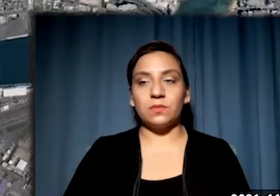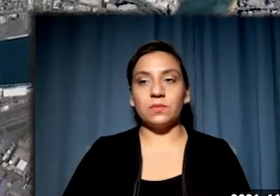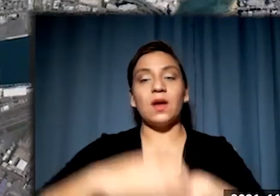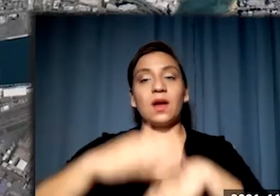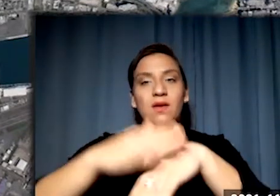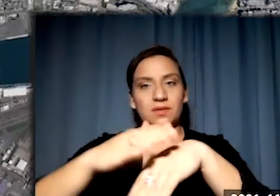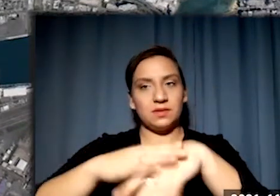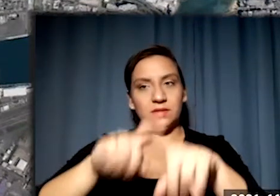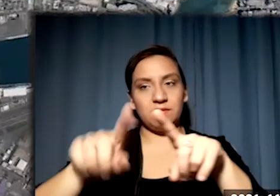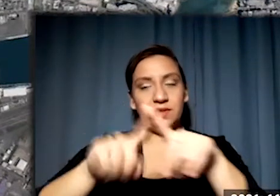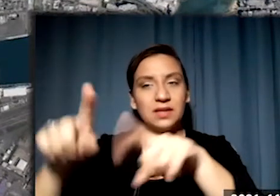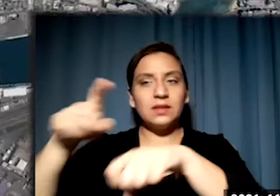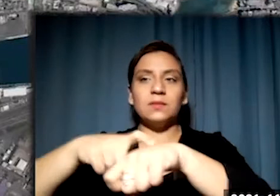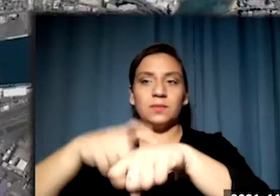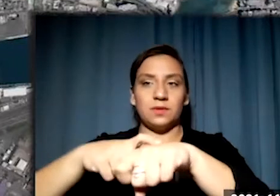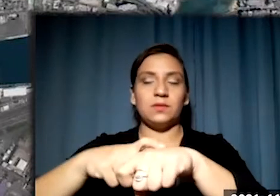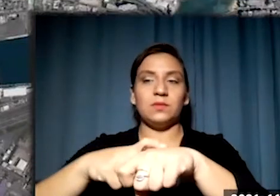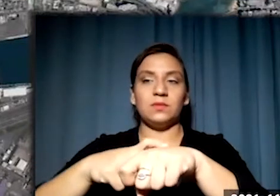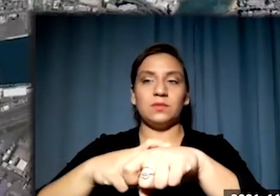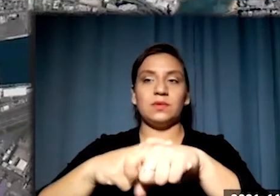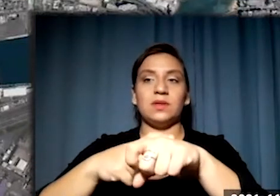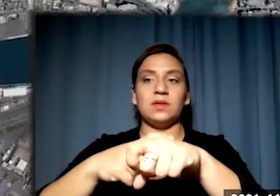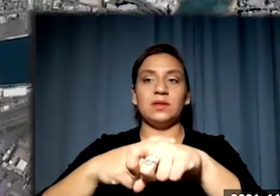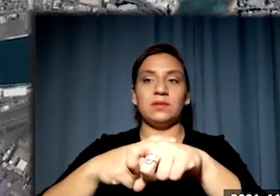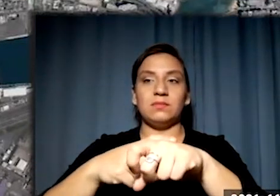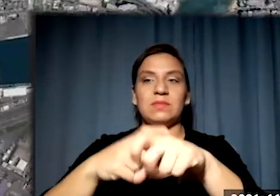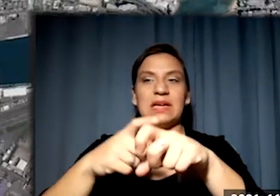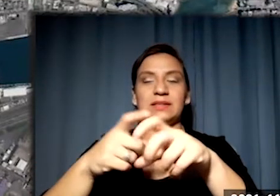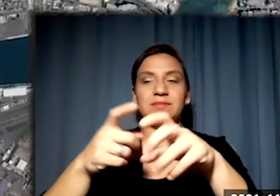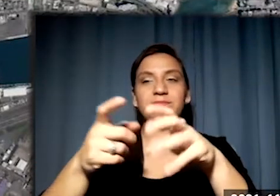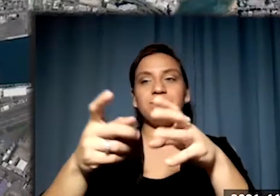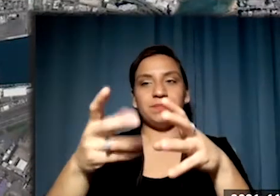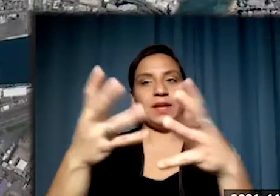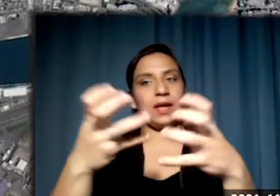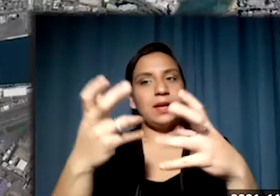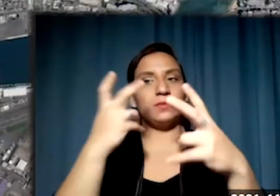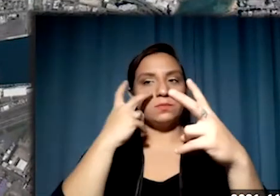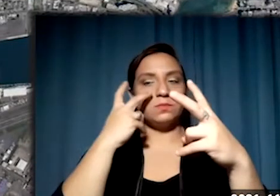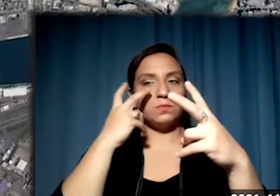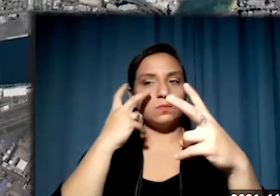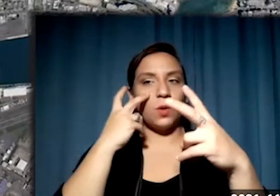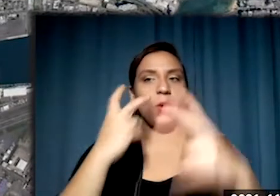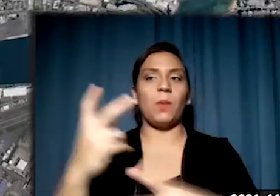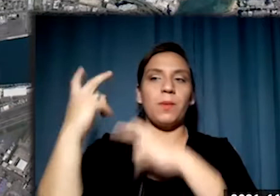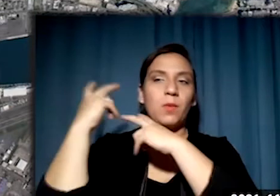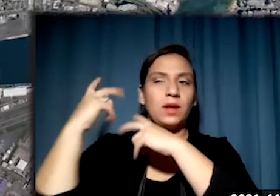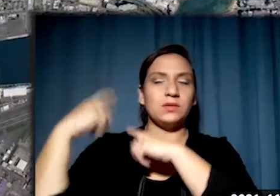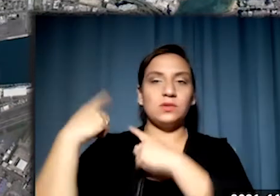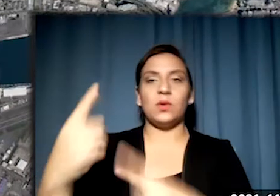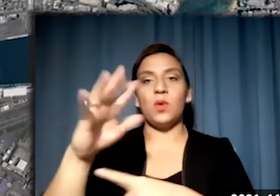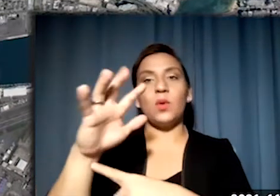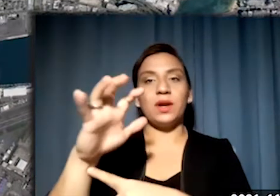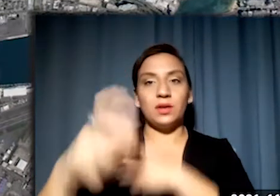guiding the discussion about the commemoration of the 500 years of the founding of San Juan. The